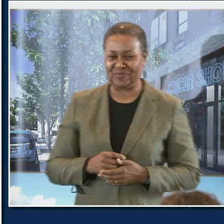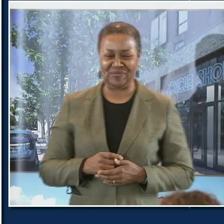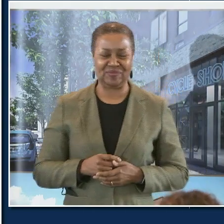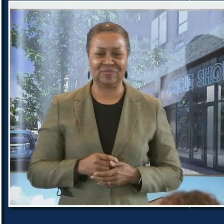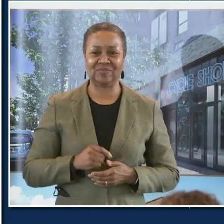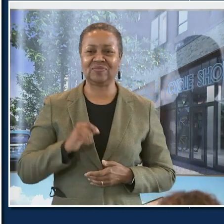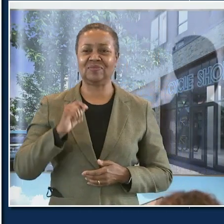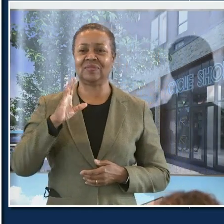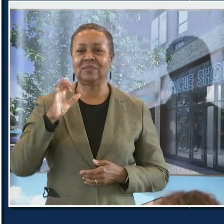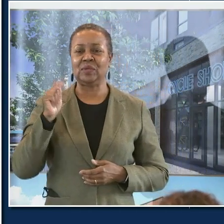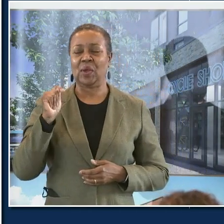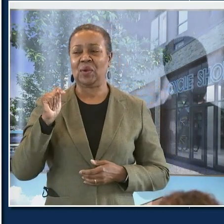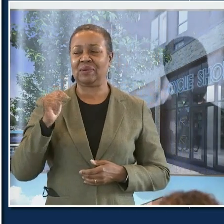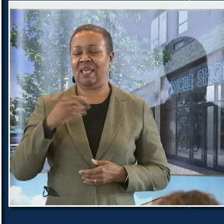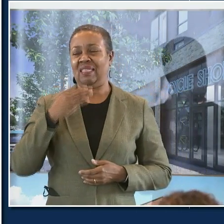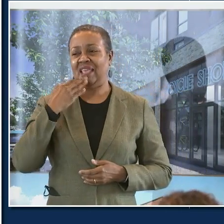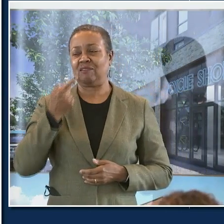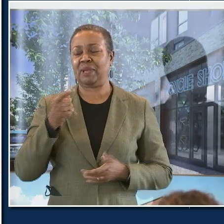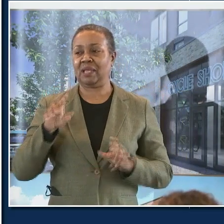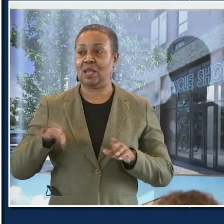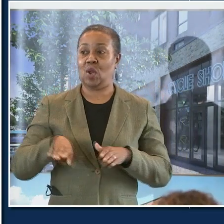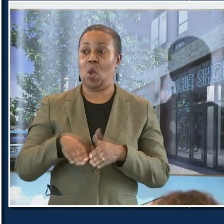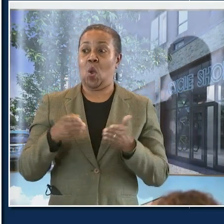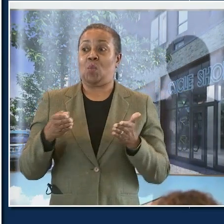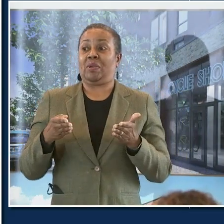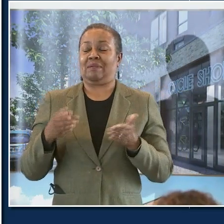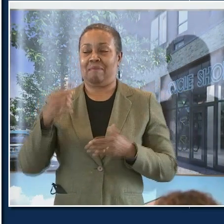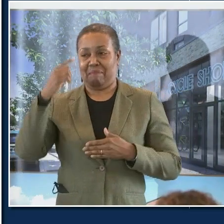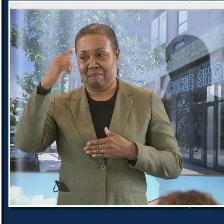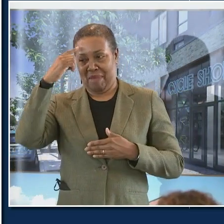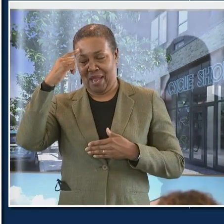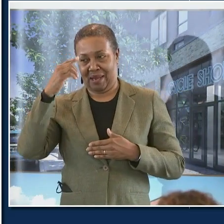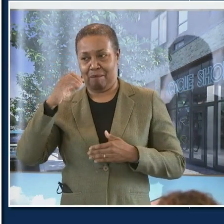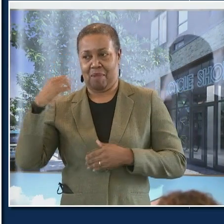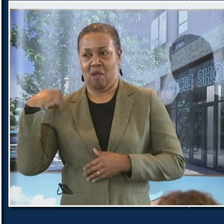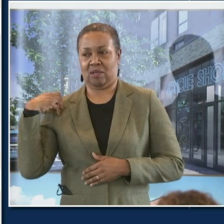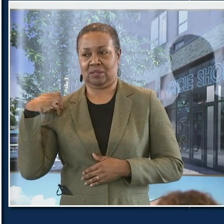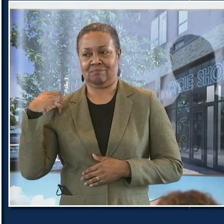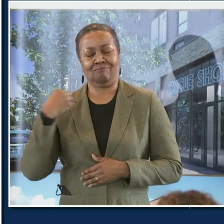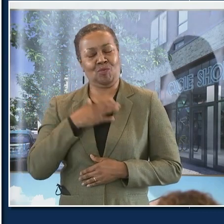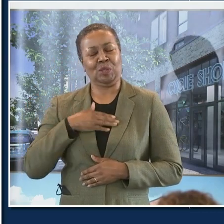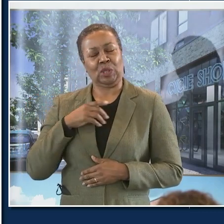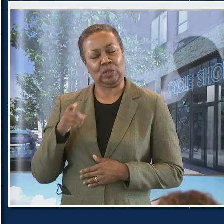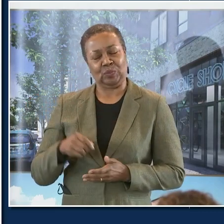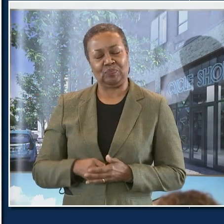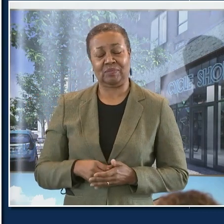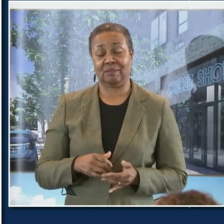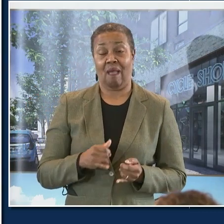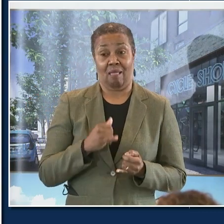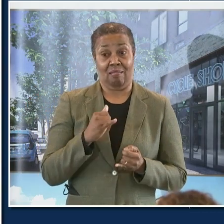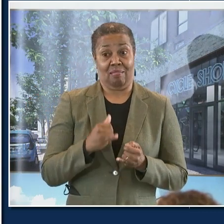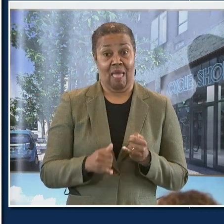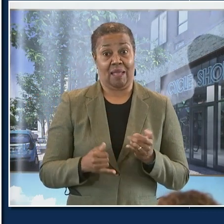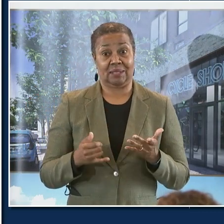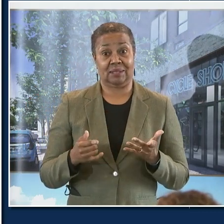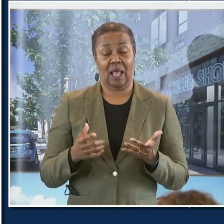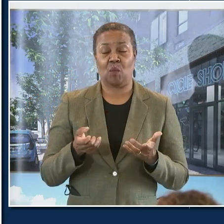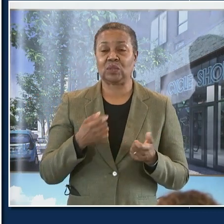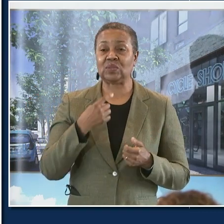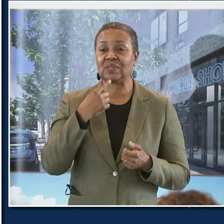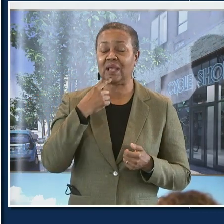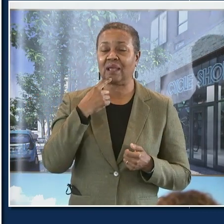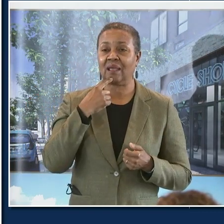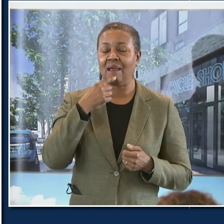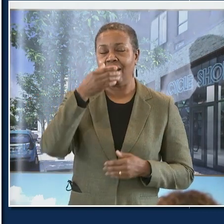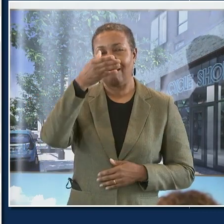Kurt Bailey, thanks for being an open-minded boss. We really appreciate you. Last but not least, I have to thank